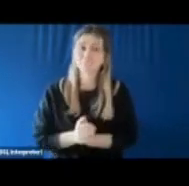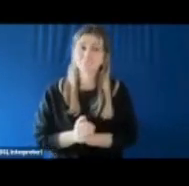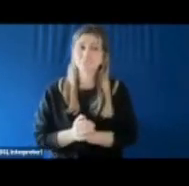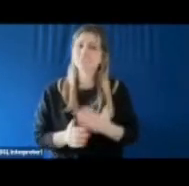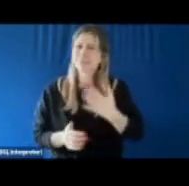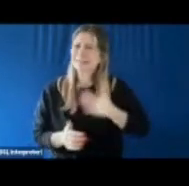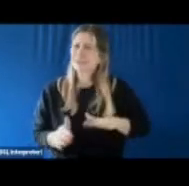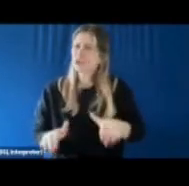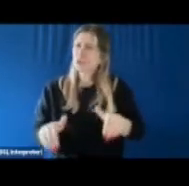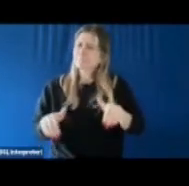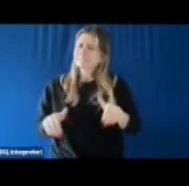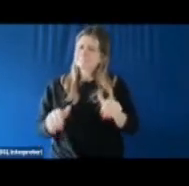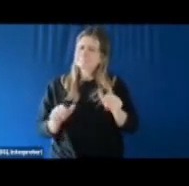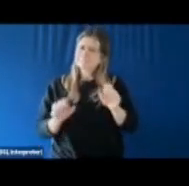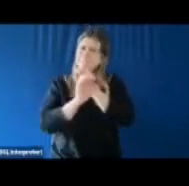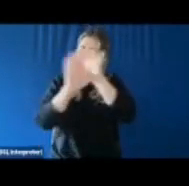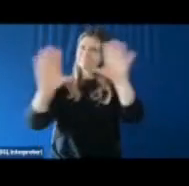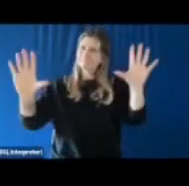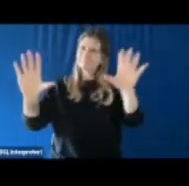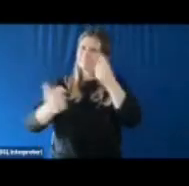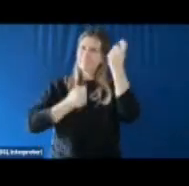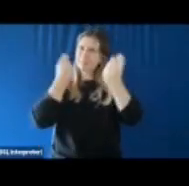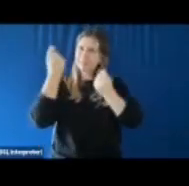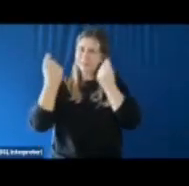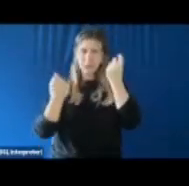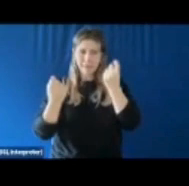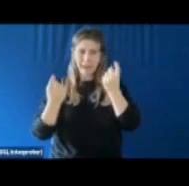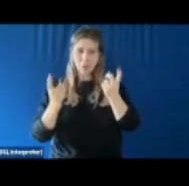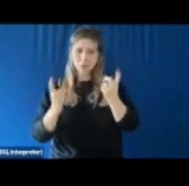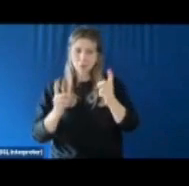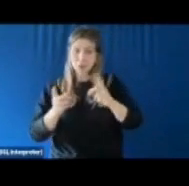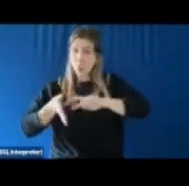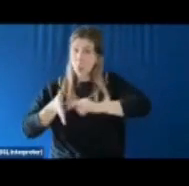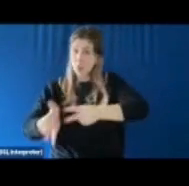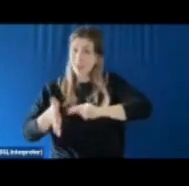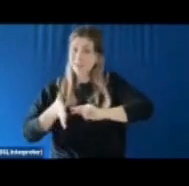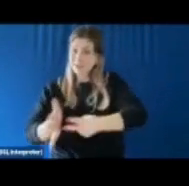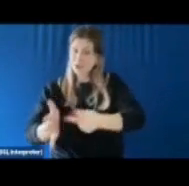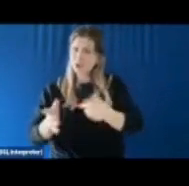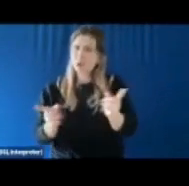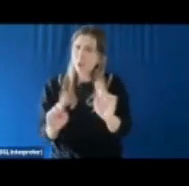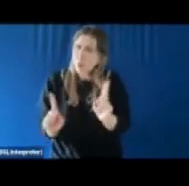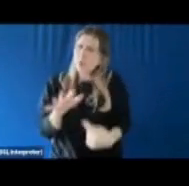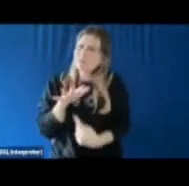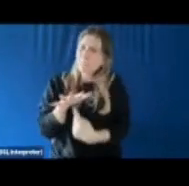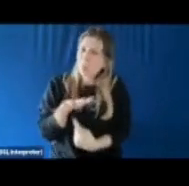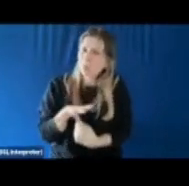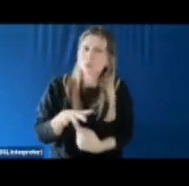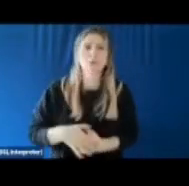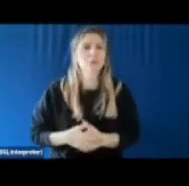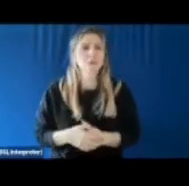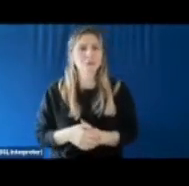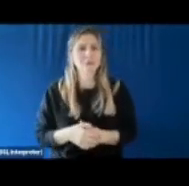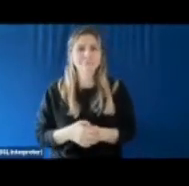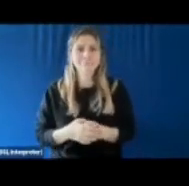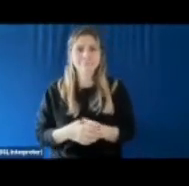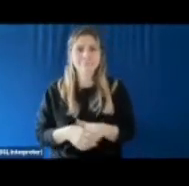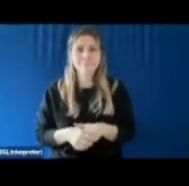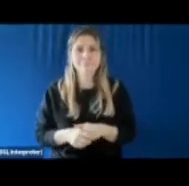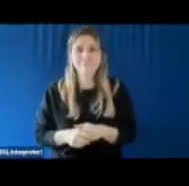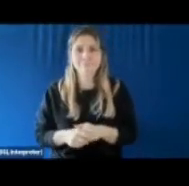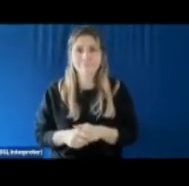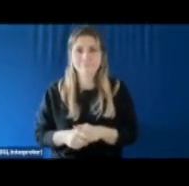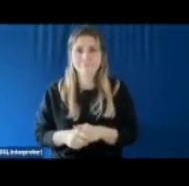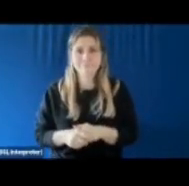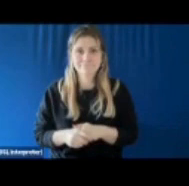sort of big picture view. So there's three main levels to your organization and its strategy. The cause